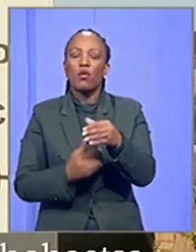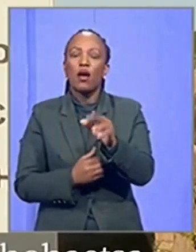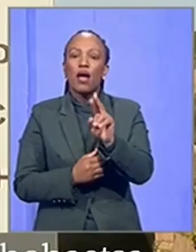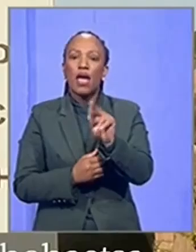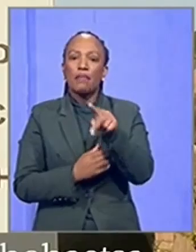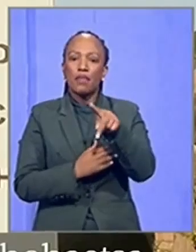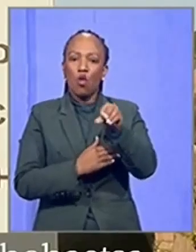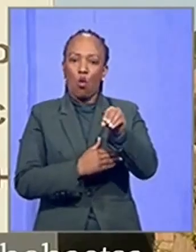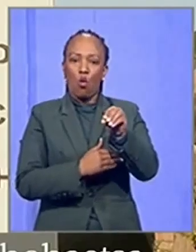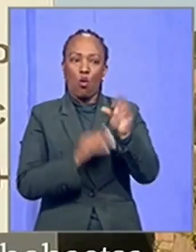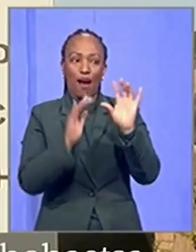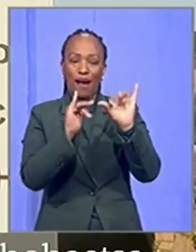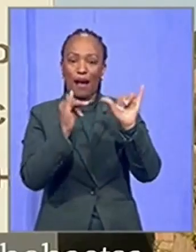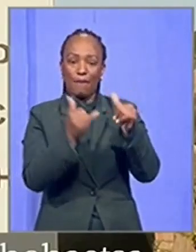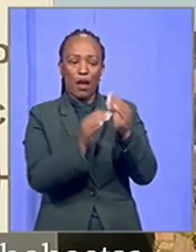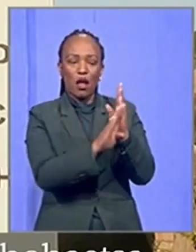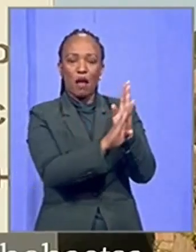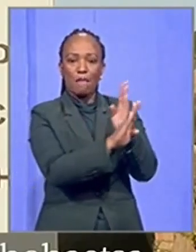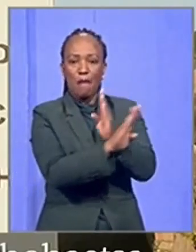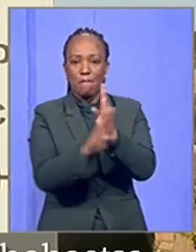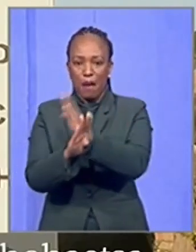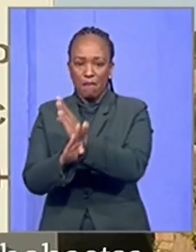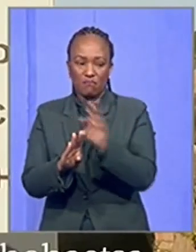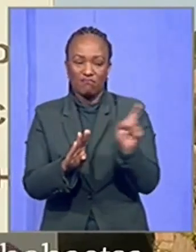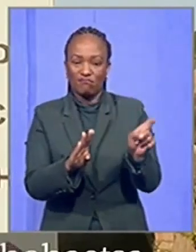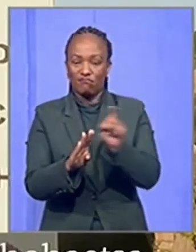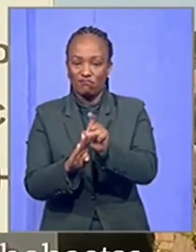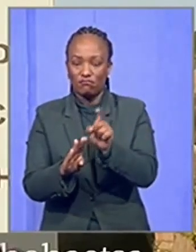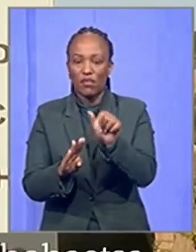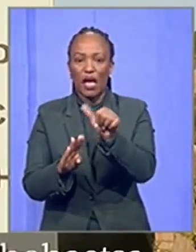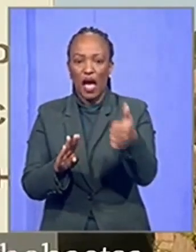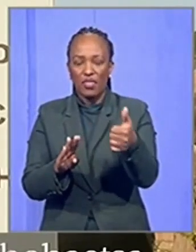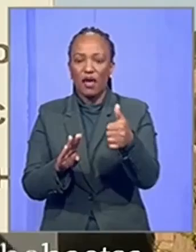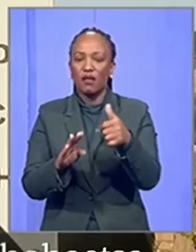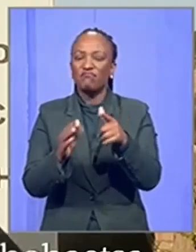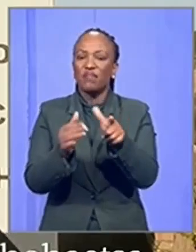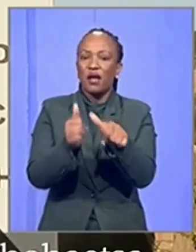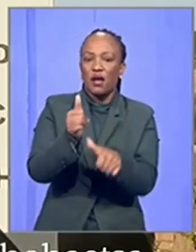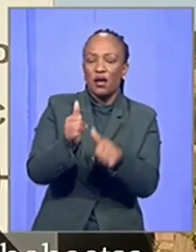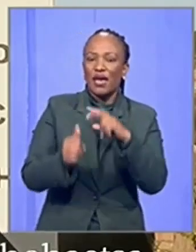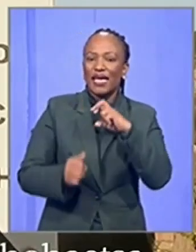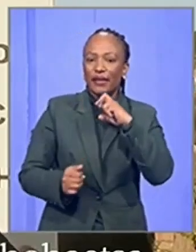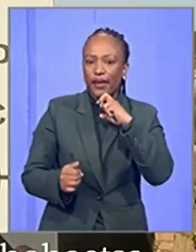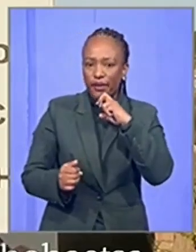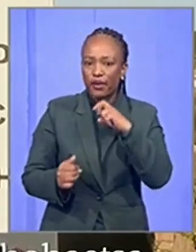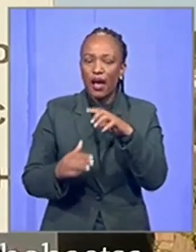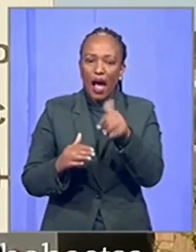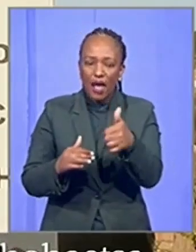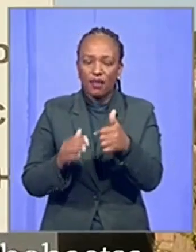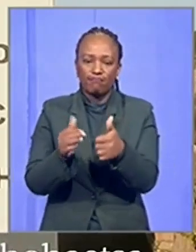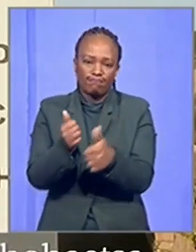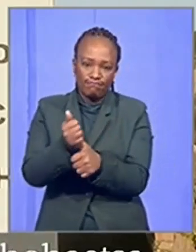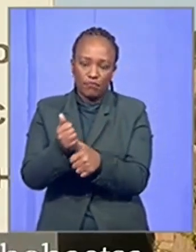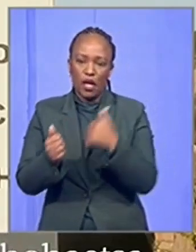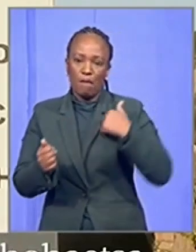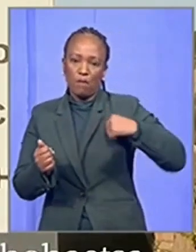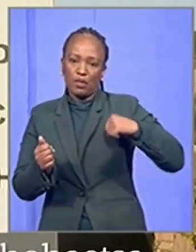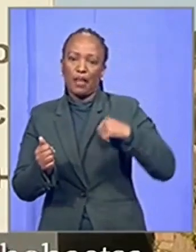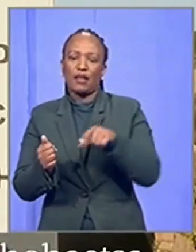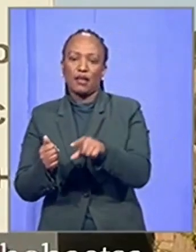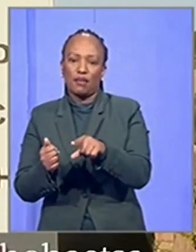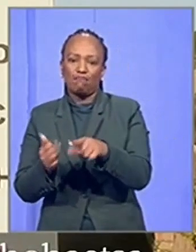private company, tse dingwe di wela ka motlase ga bogosi, tse dingwe di wela ka motlase ga di masepala. Mme go ntse